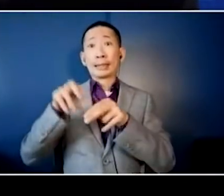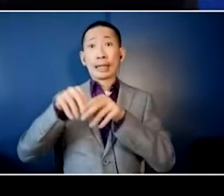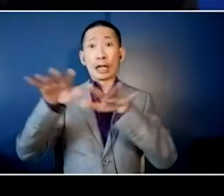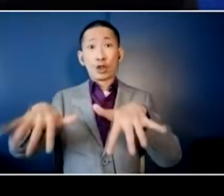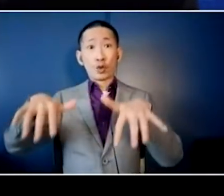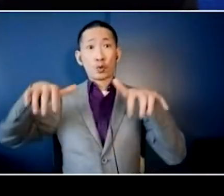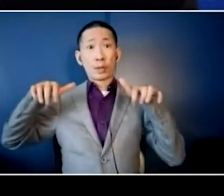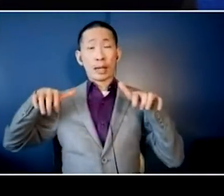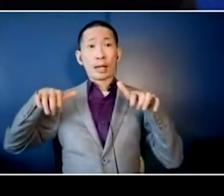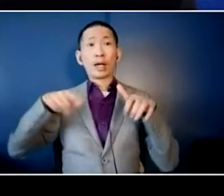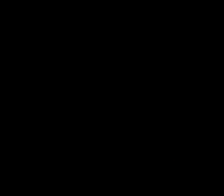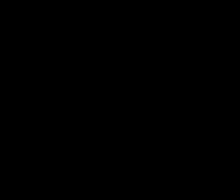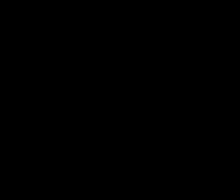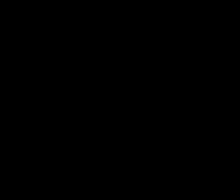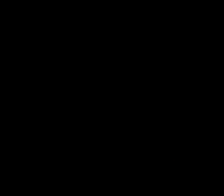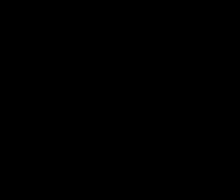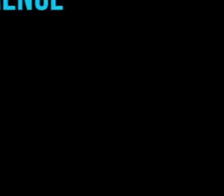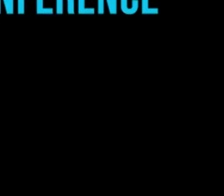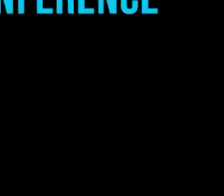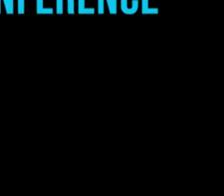still should be wearing a mask.